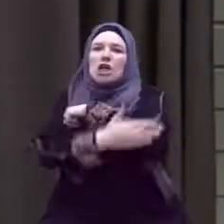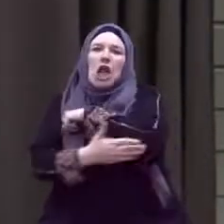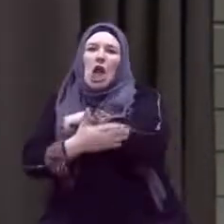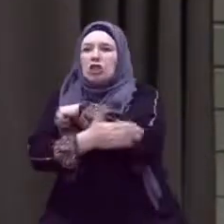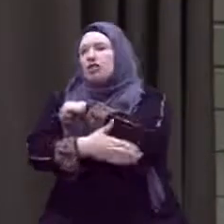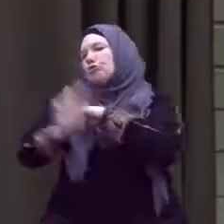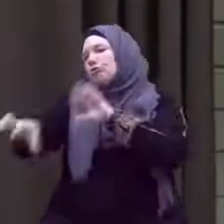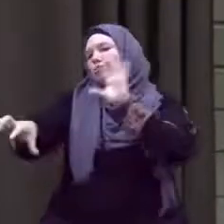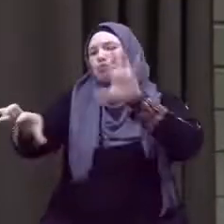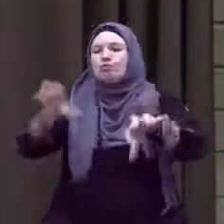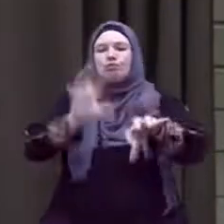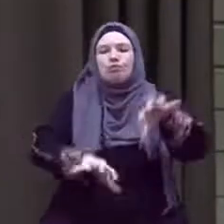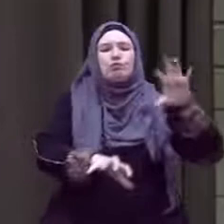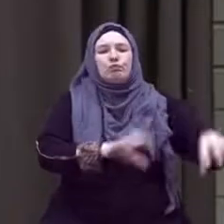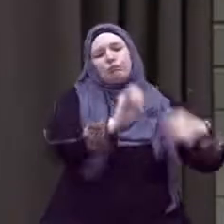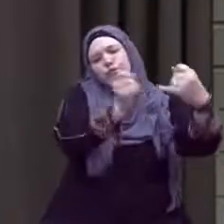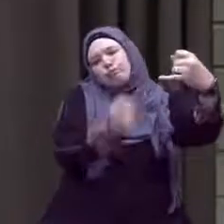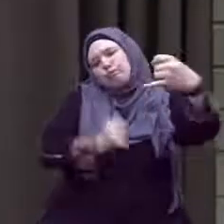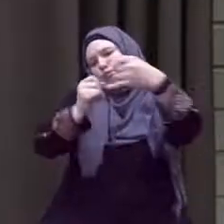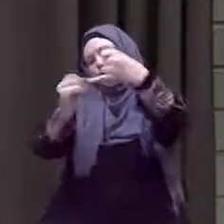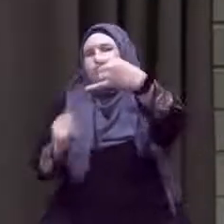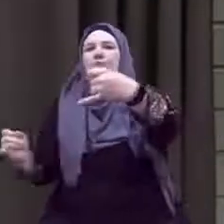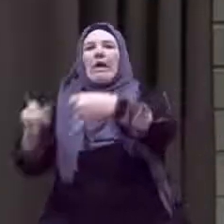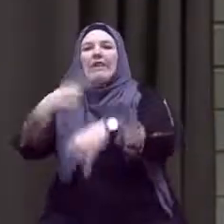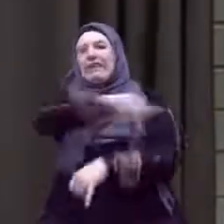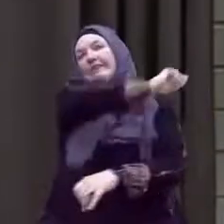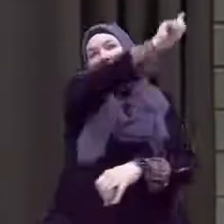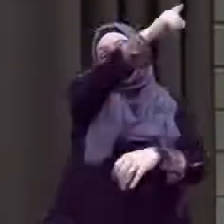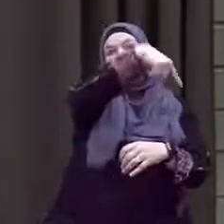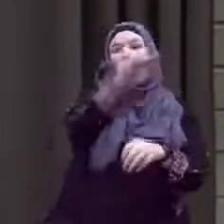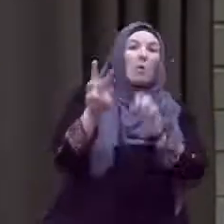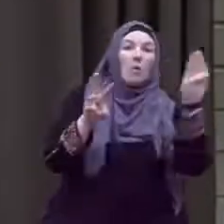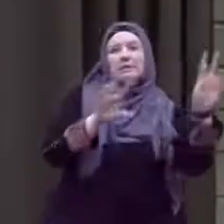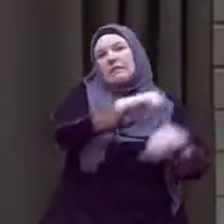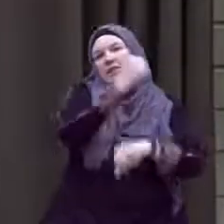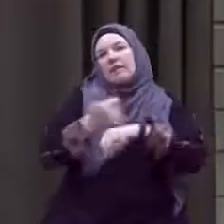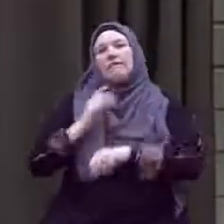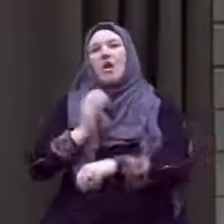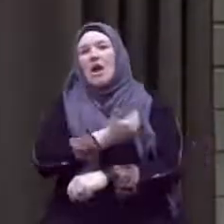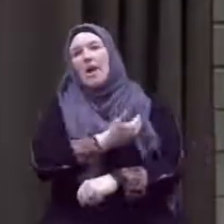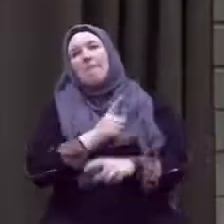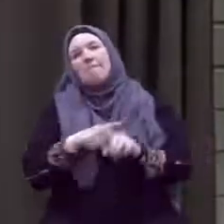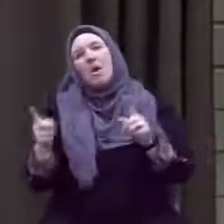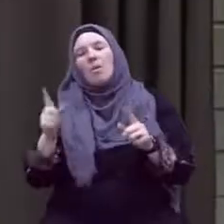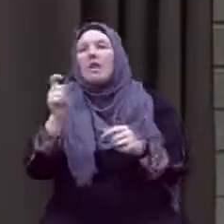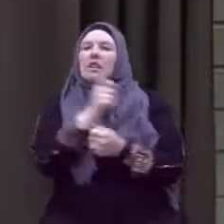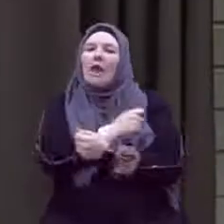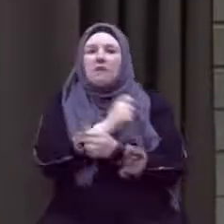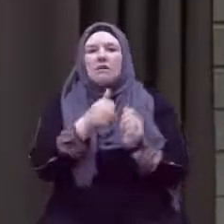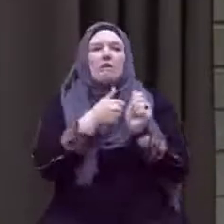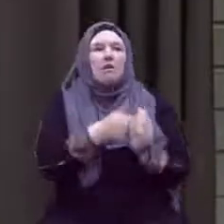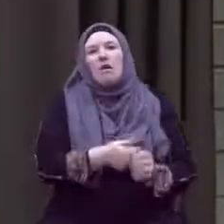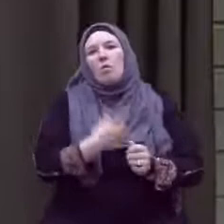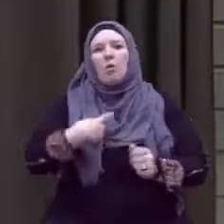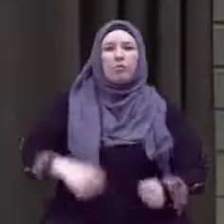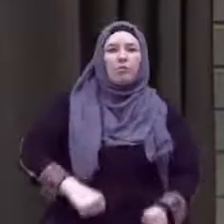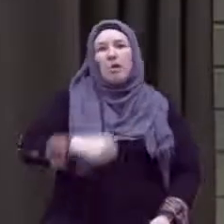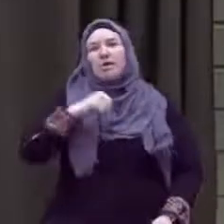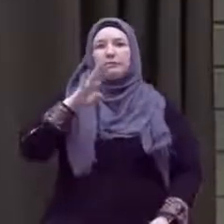the borders that the enemies set for us. But we love to live by what we hate. We're proud to